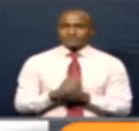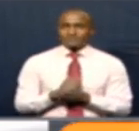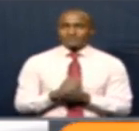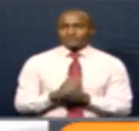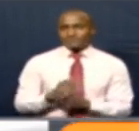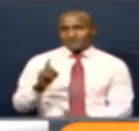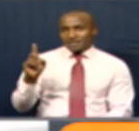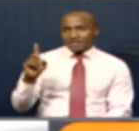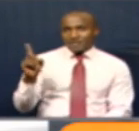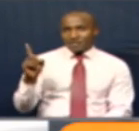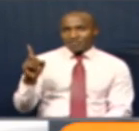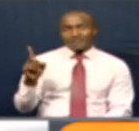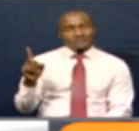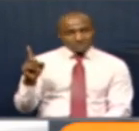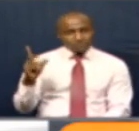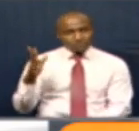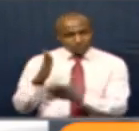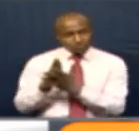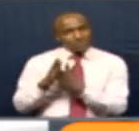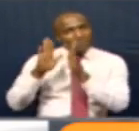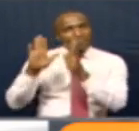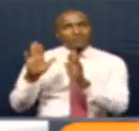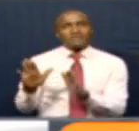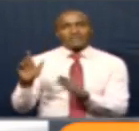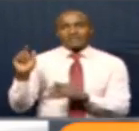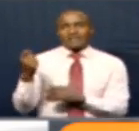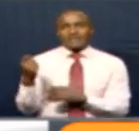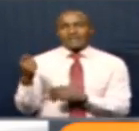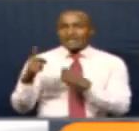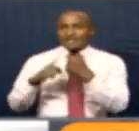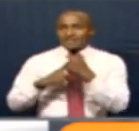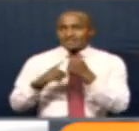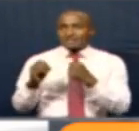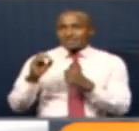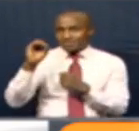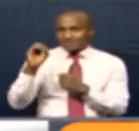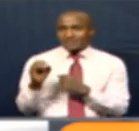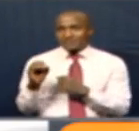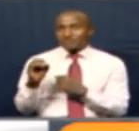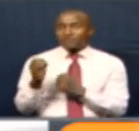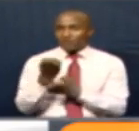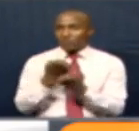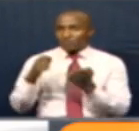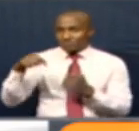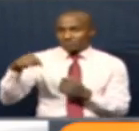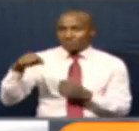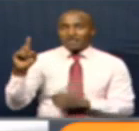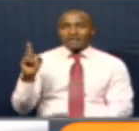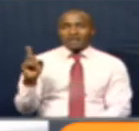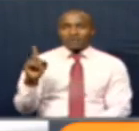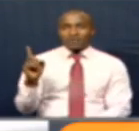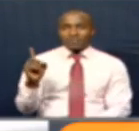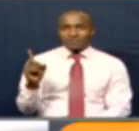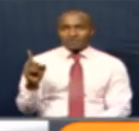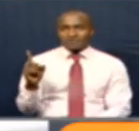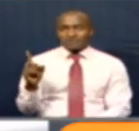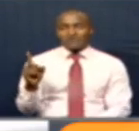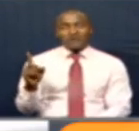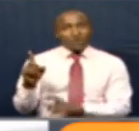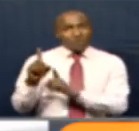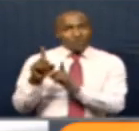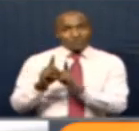Nairobi is the face of Kenya. Nairobi is 60% of the country's GDP. Most importantly,